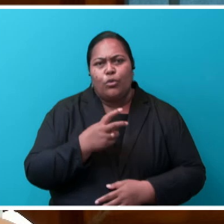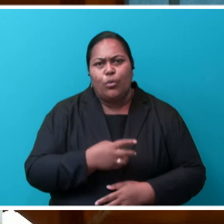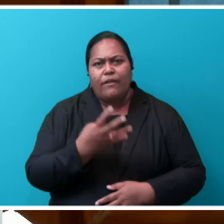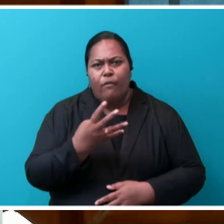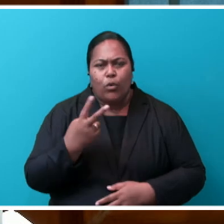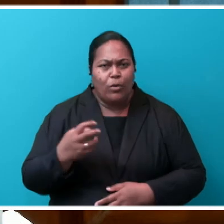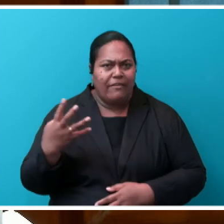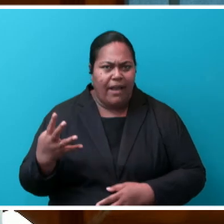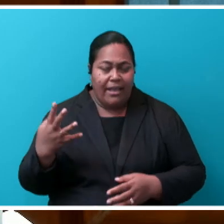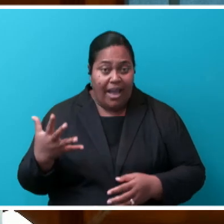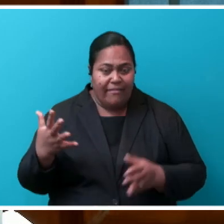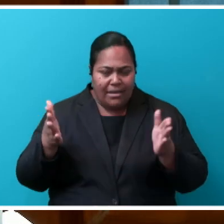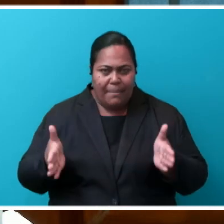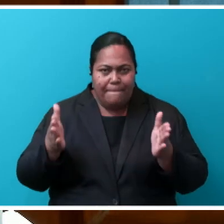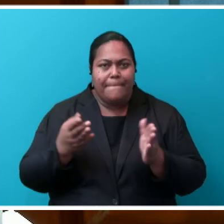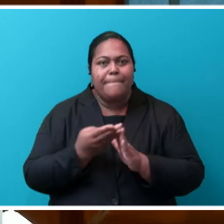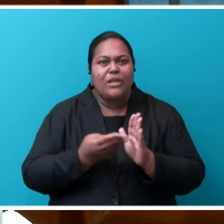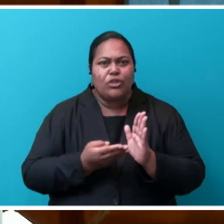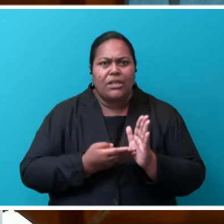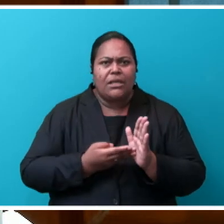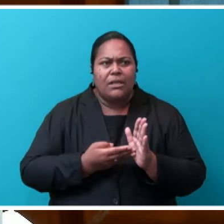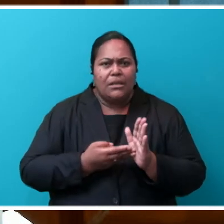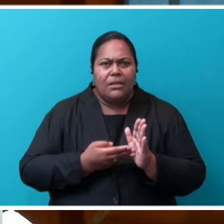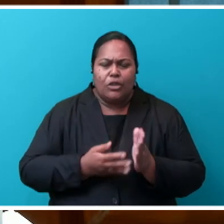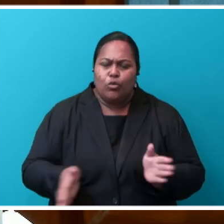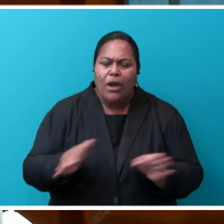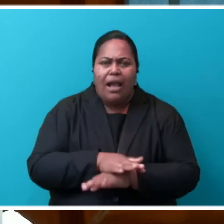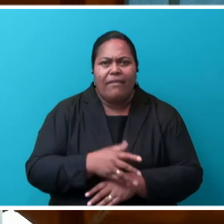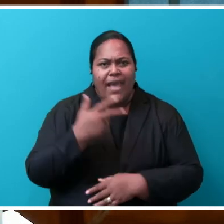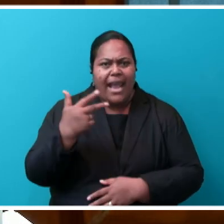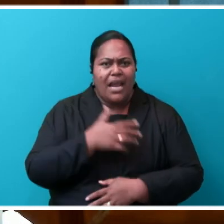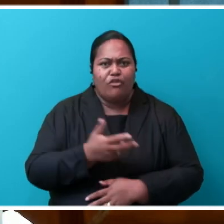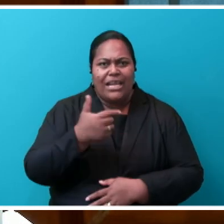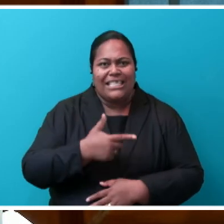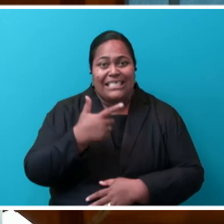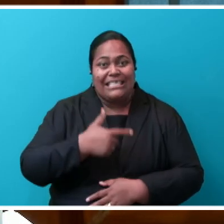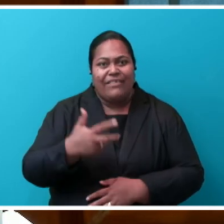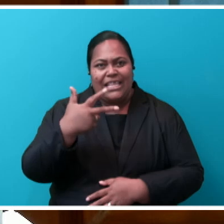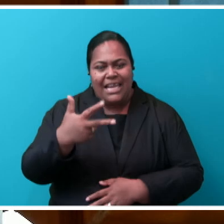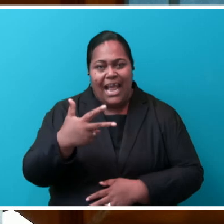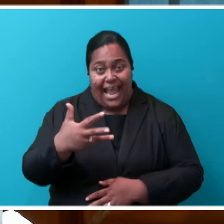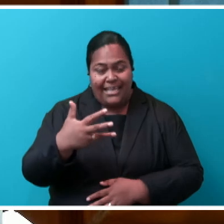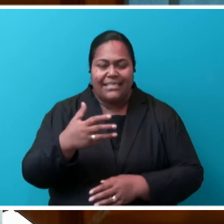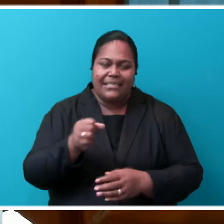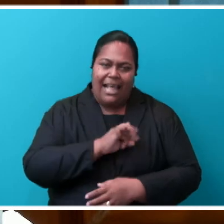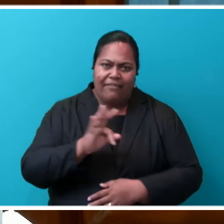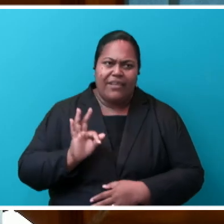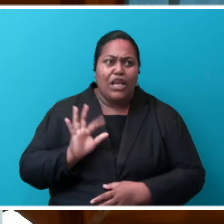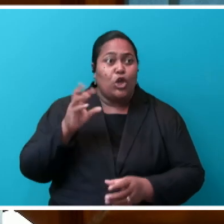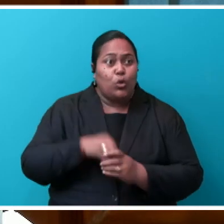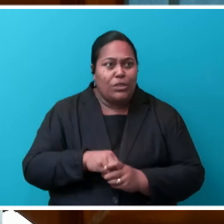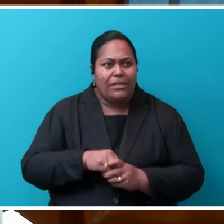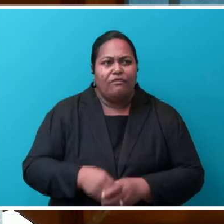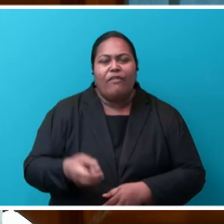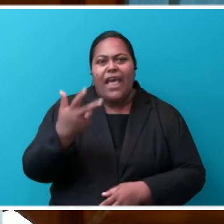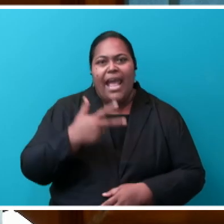2024-2025 budget to cater for the 879 staff on the ground, inclusive of the 81 new positions